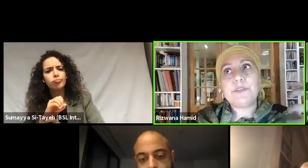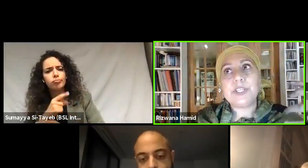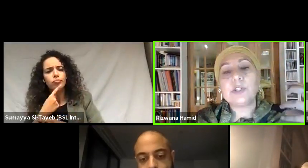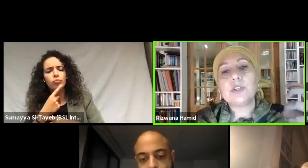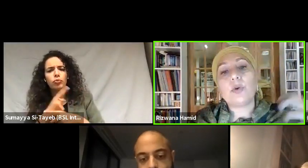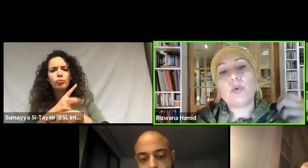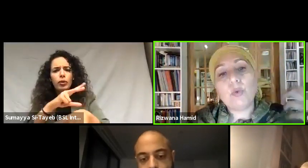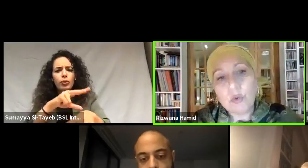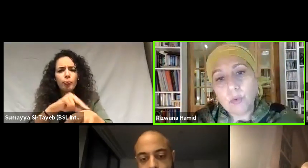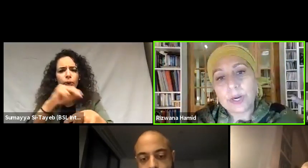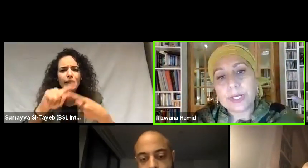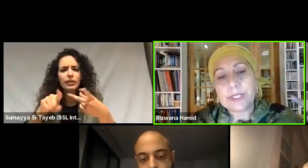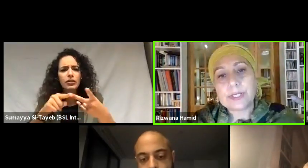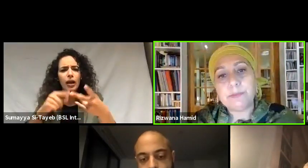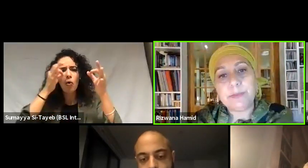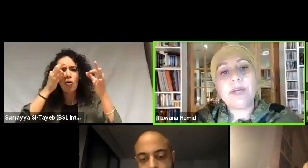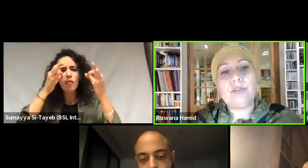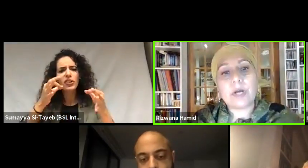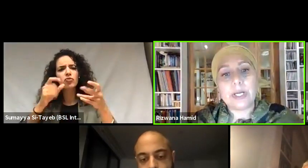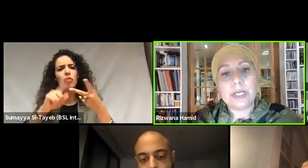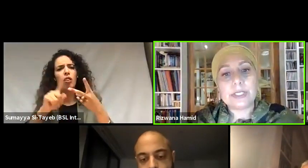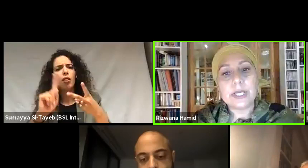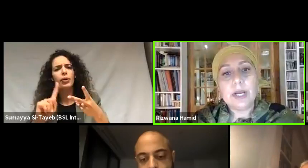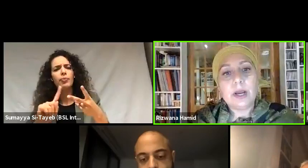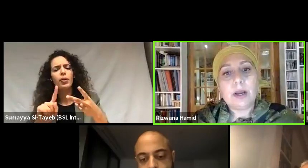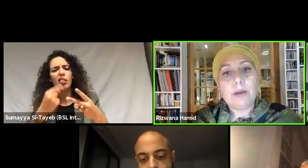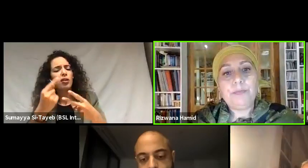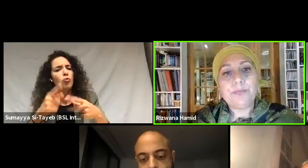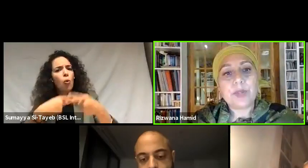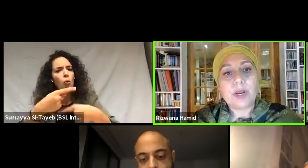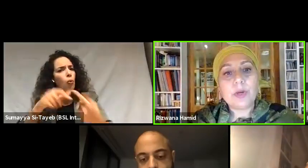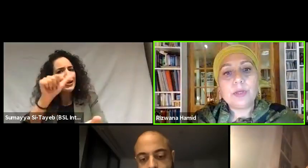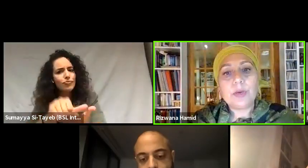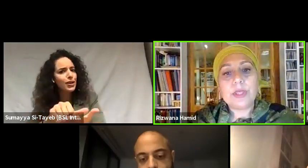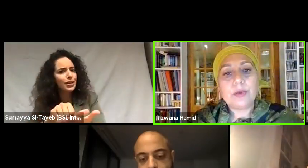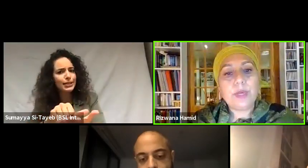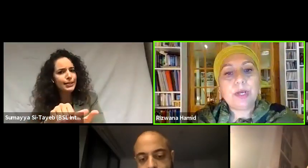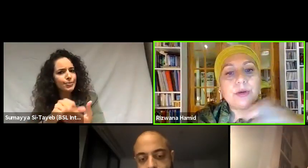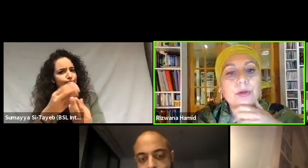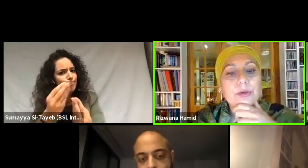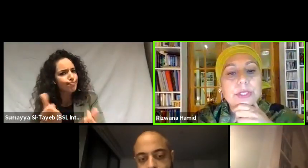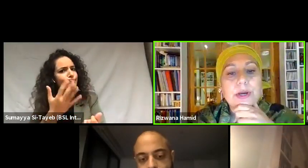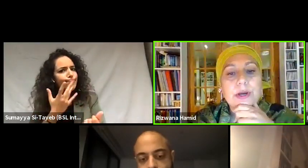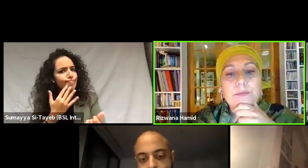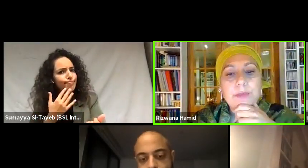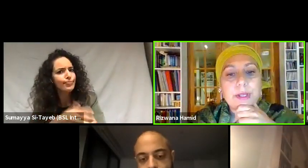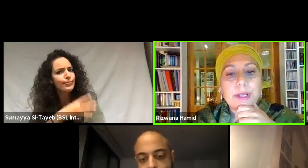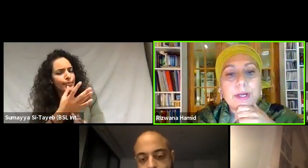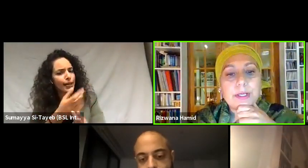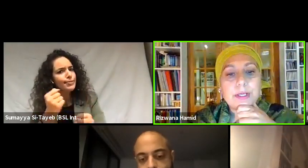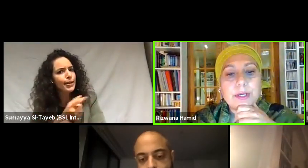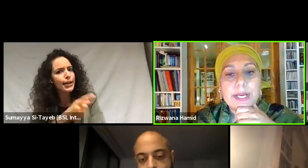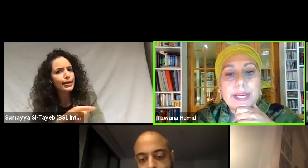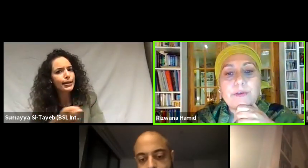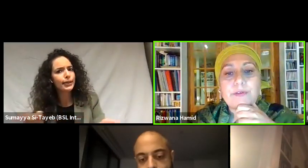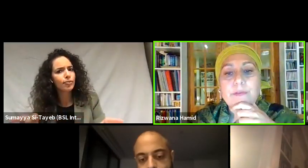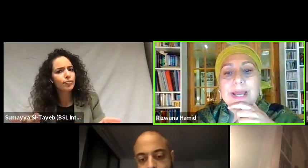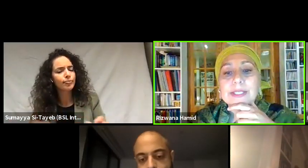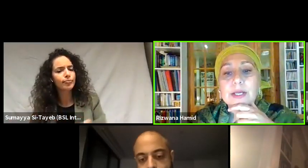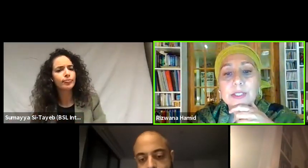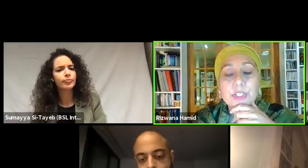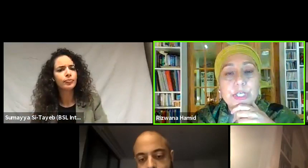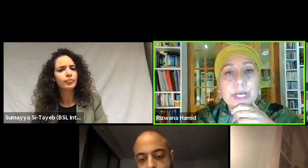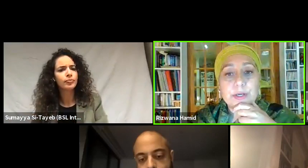and officials not always being right. I wonder whether we could hear